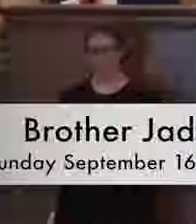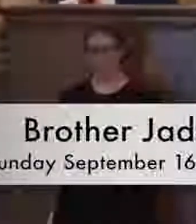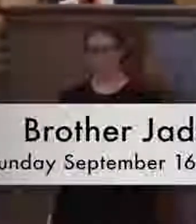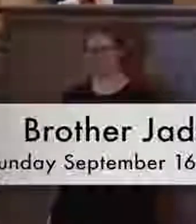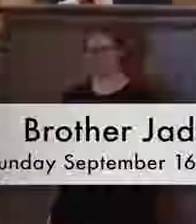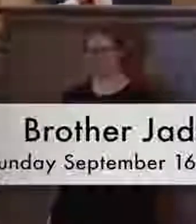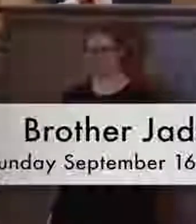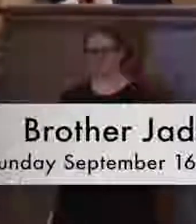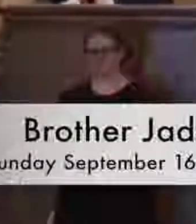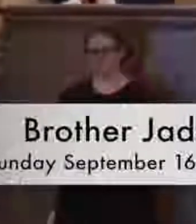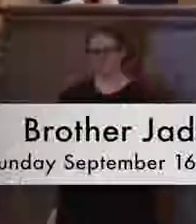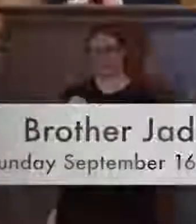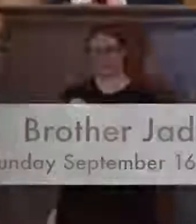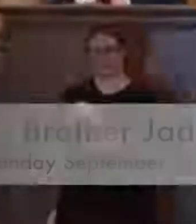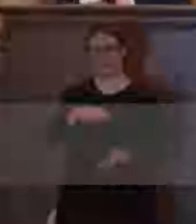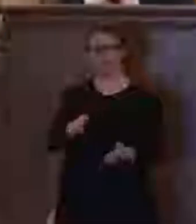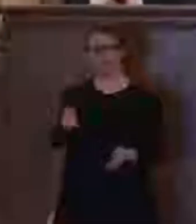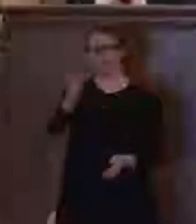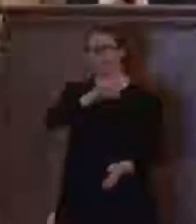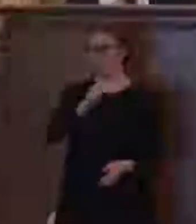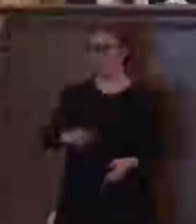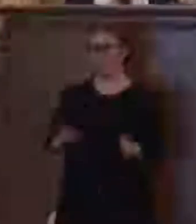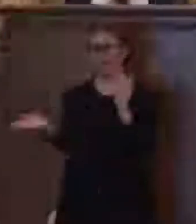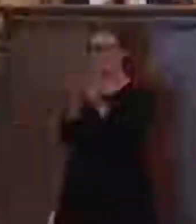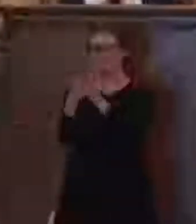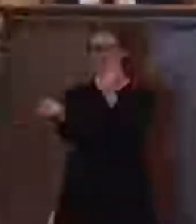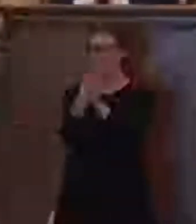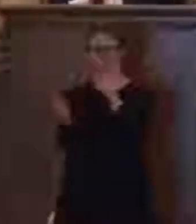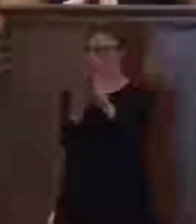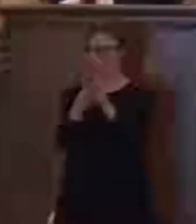Amen. Why don't we all stand and give the Lord a hand clap of praise?